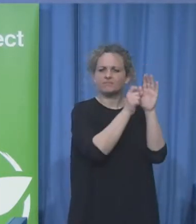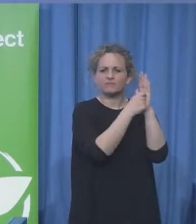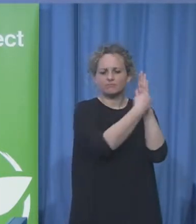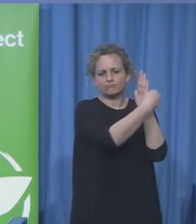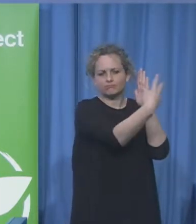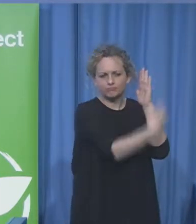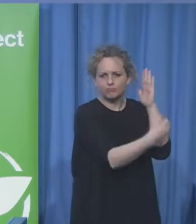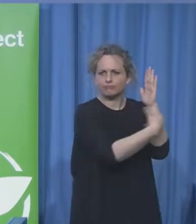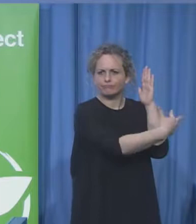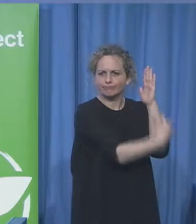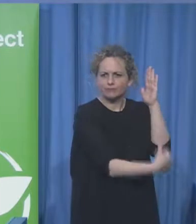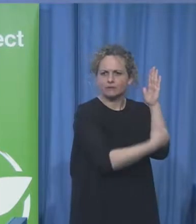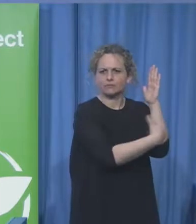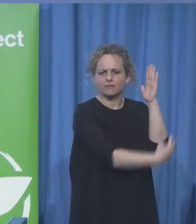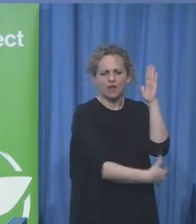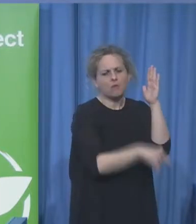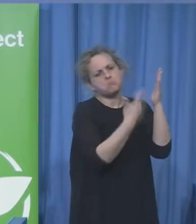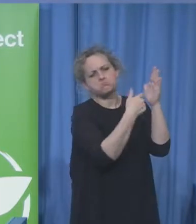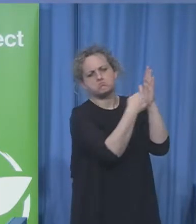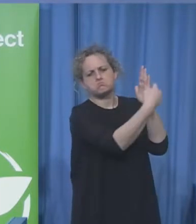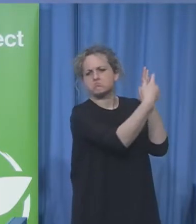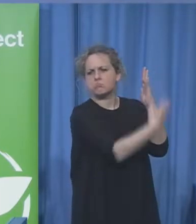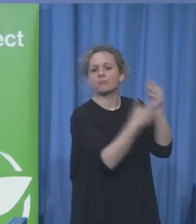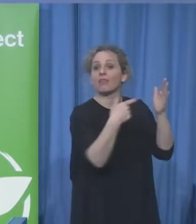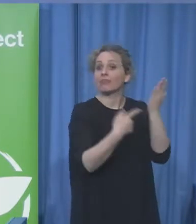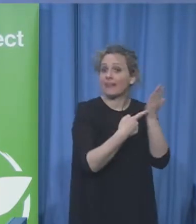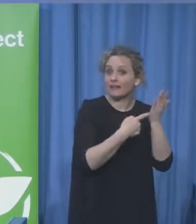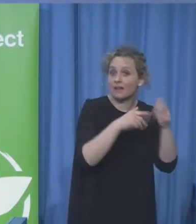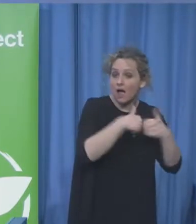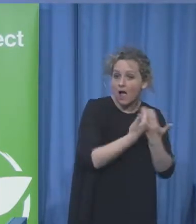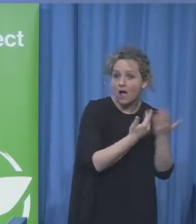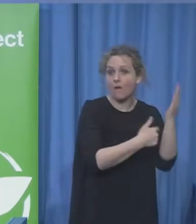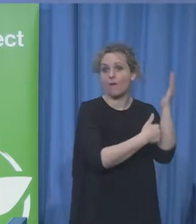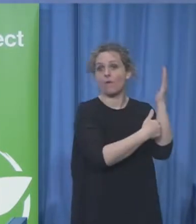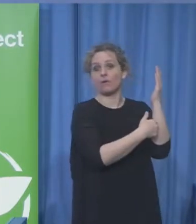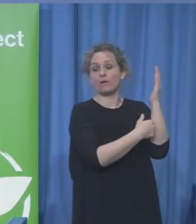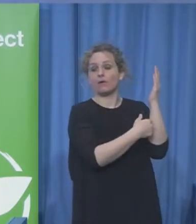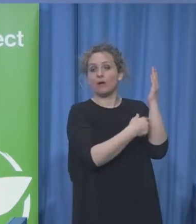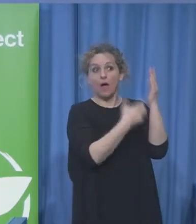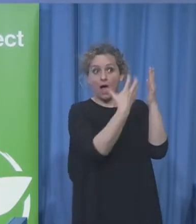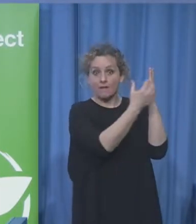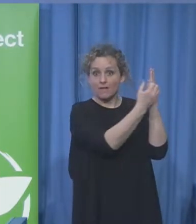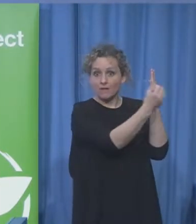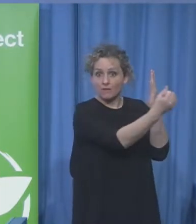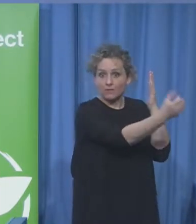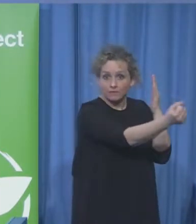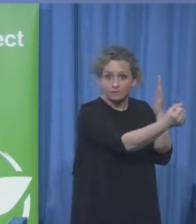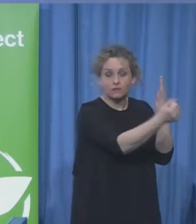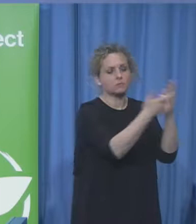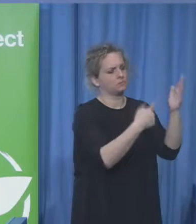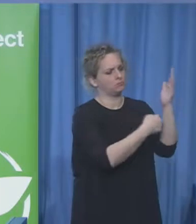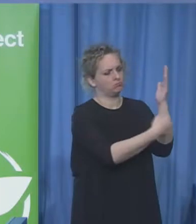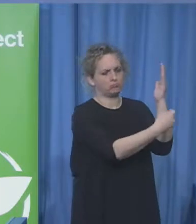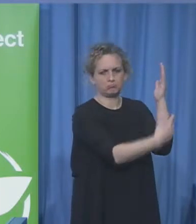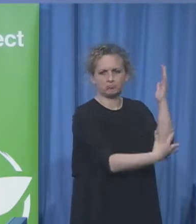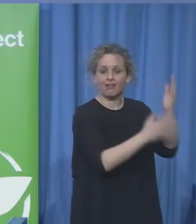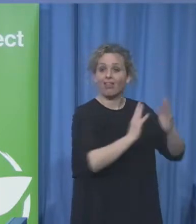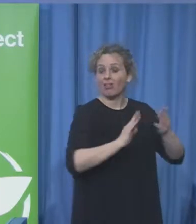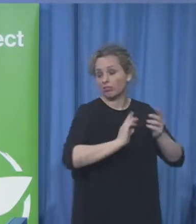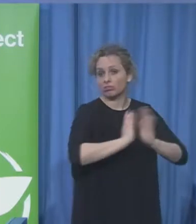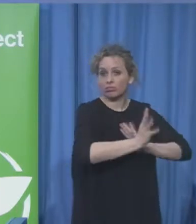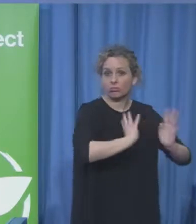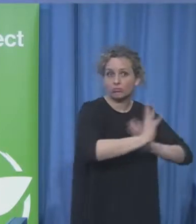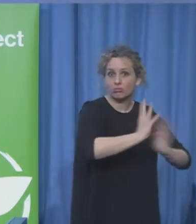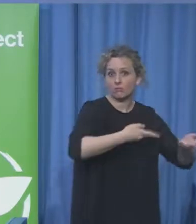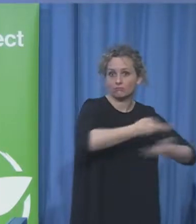on top of it, accessibility to the built environment, and transportation, and emergency response services,